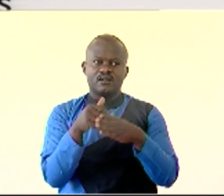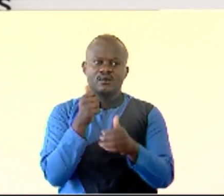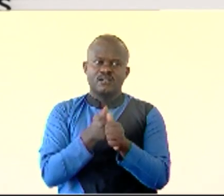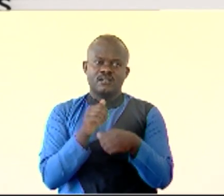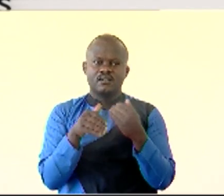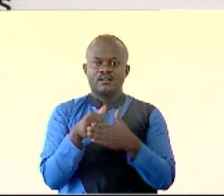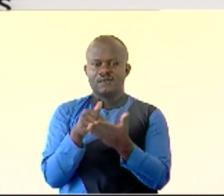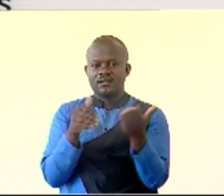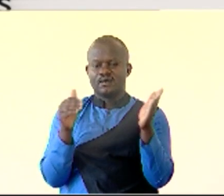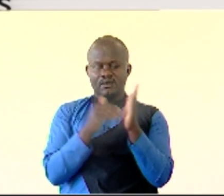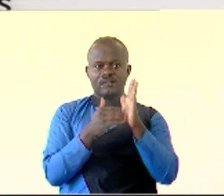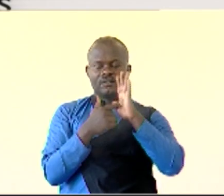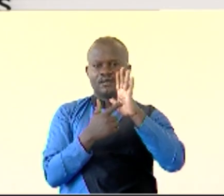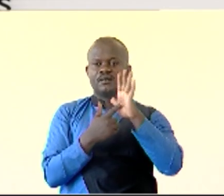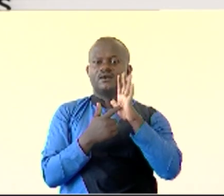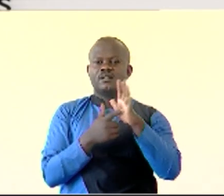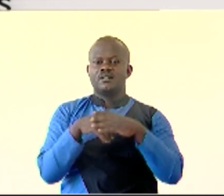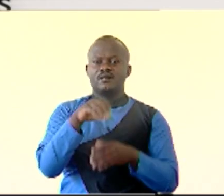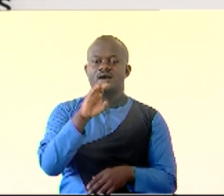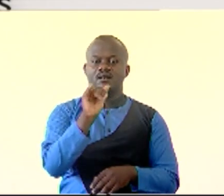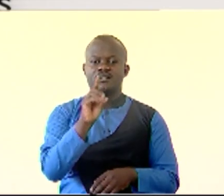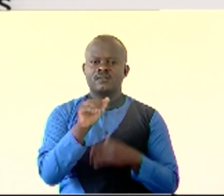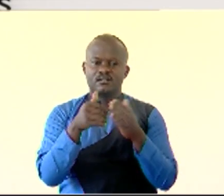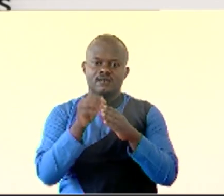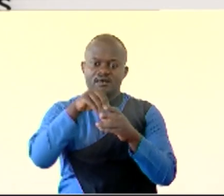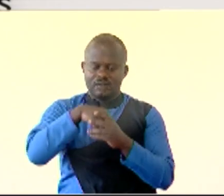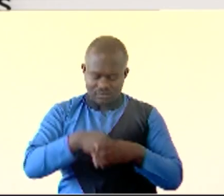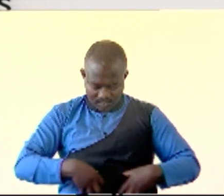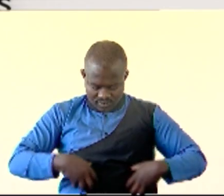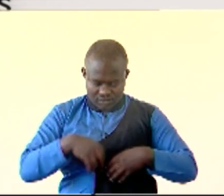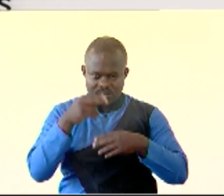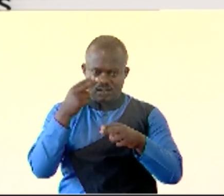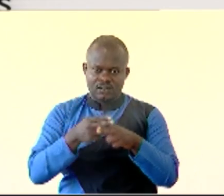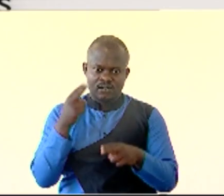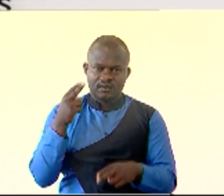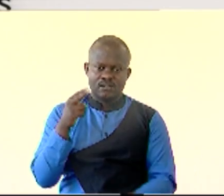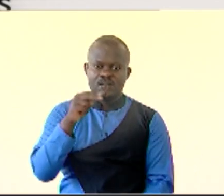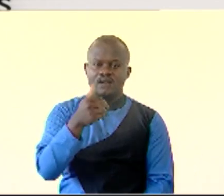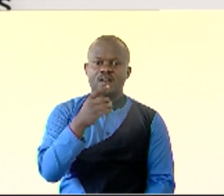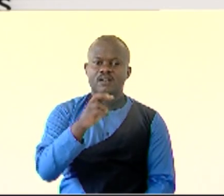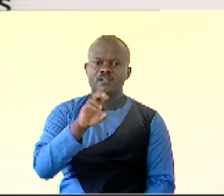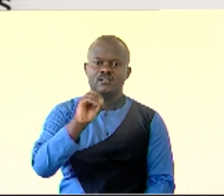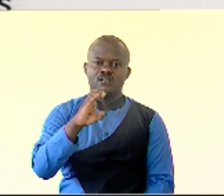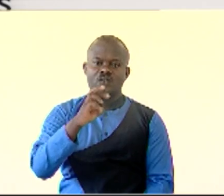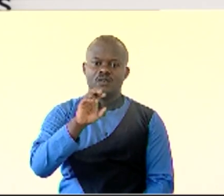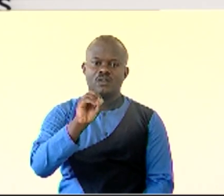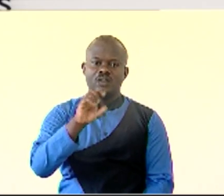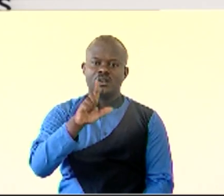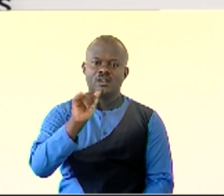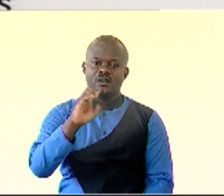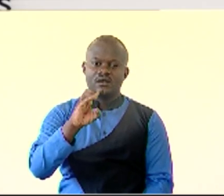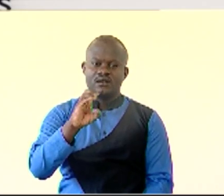that acid I'm mentioning? The acid produced in the stomacher is called hydrochloric acid.